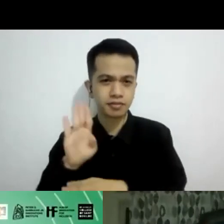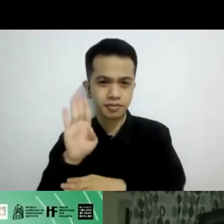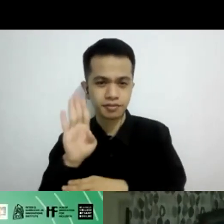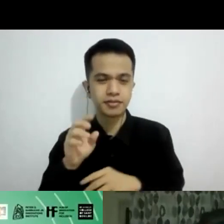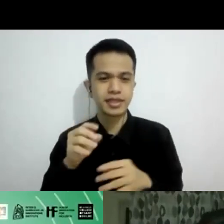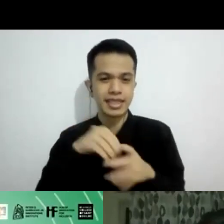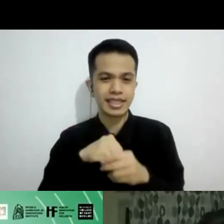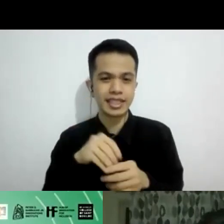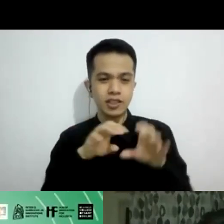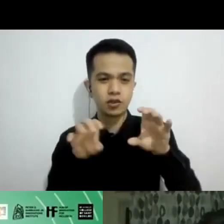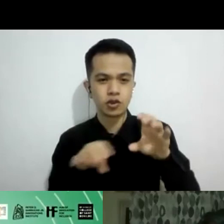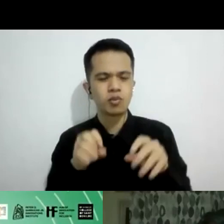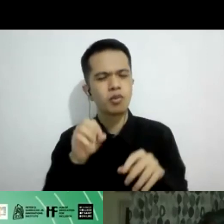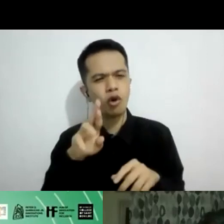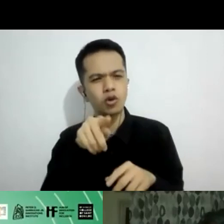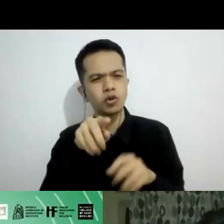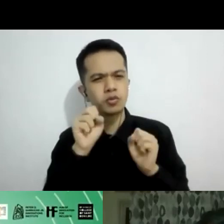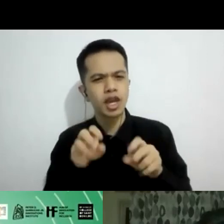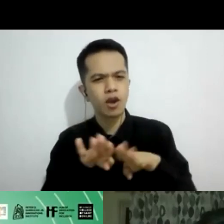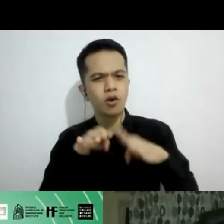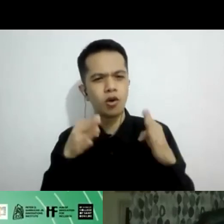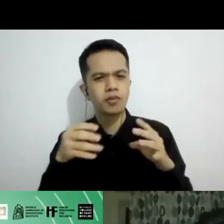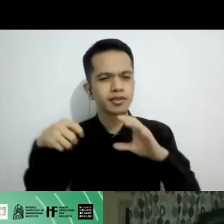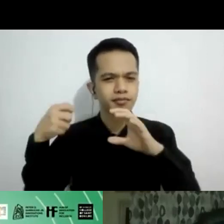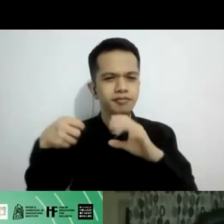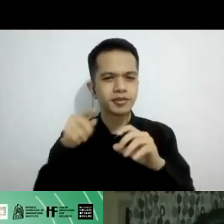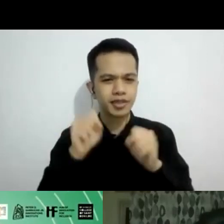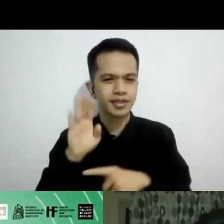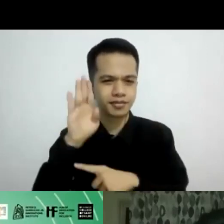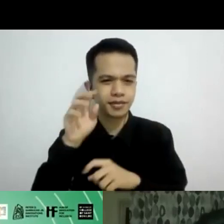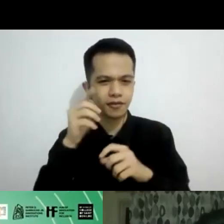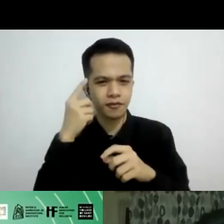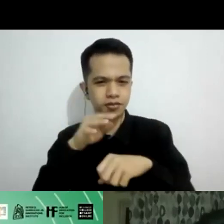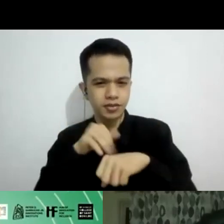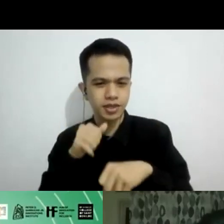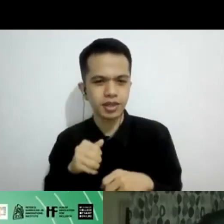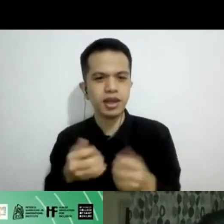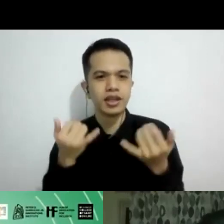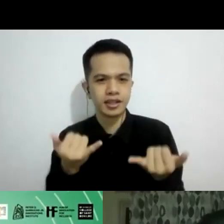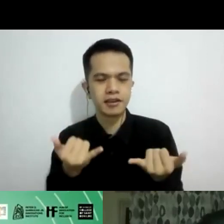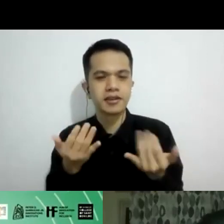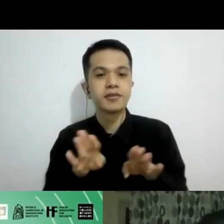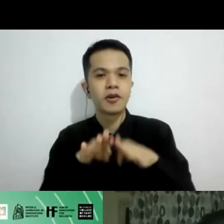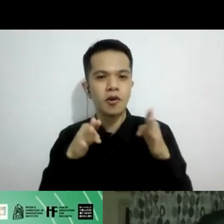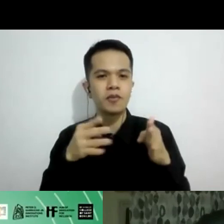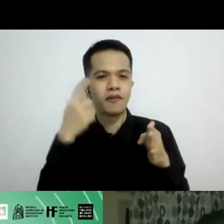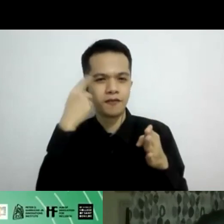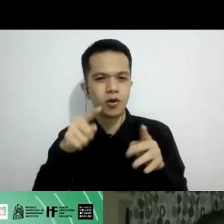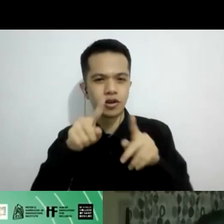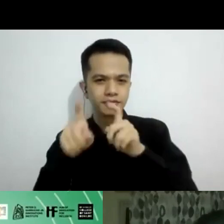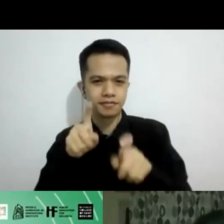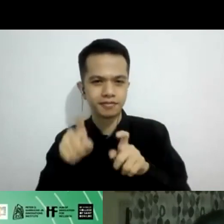in Zoom, or feel free to open your camera and raise your hand to be called. The floor is now open to your